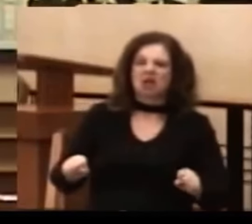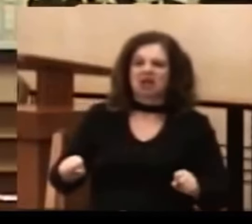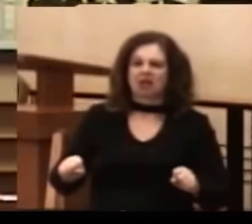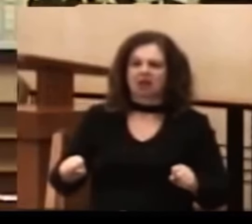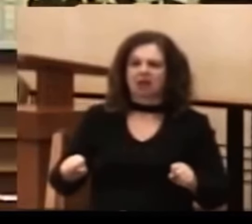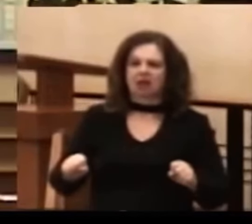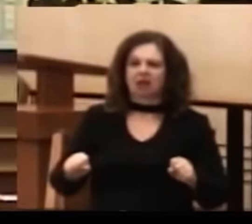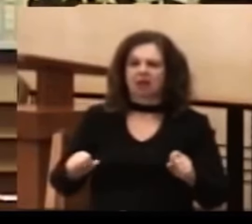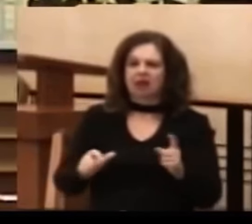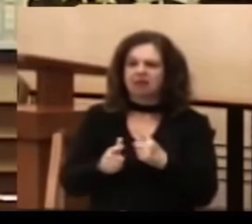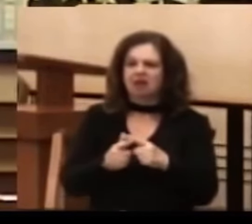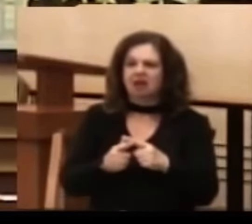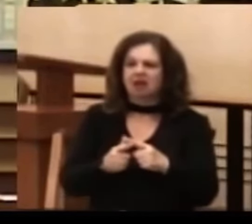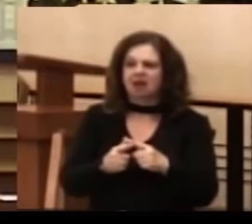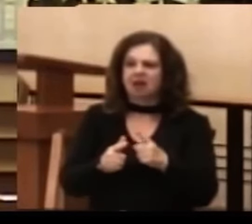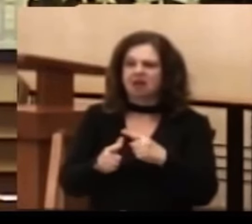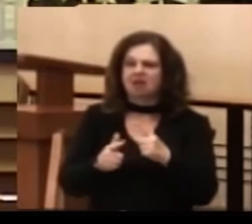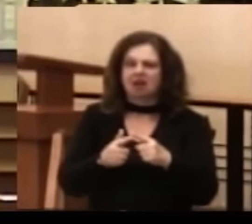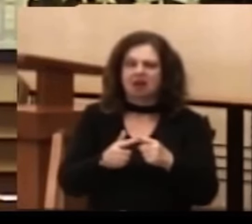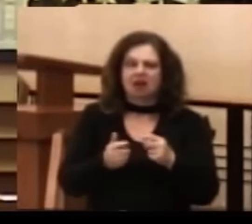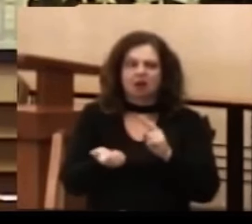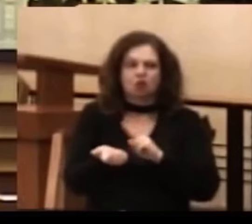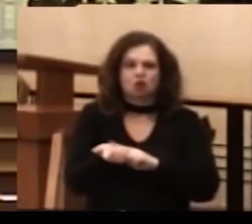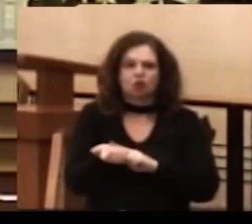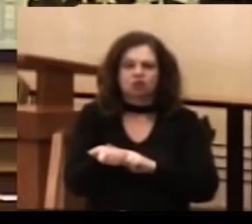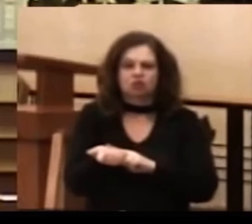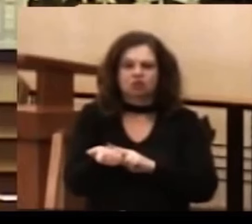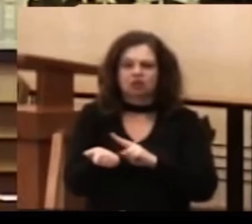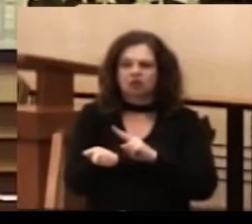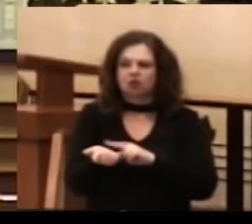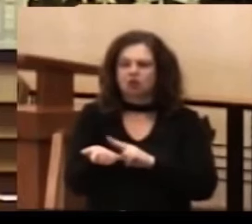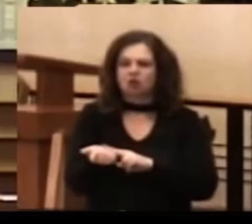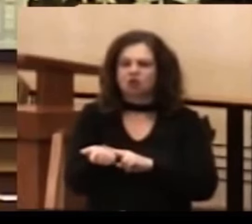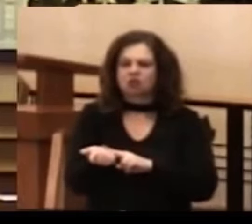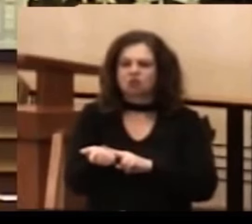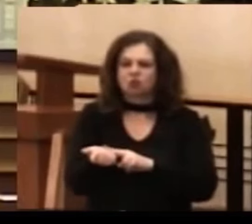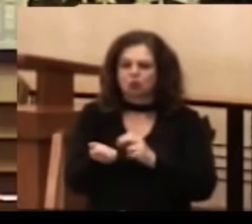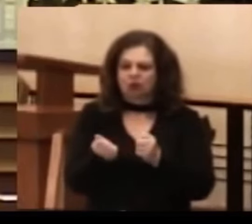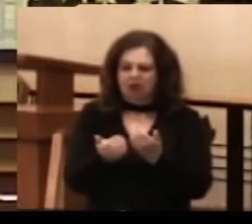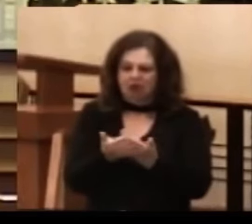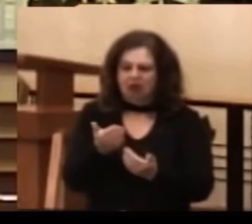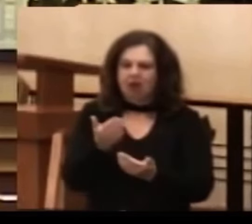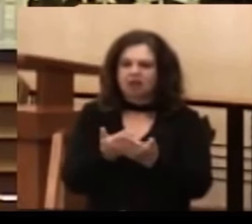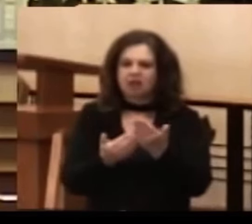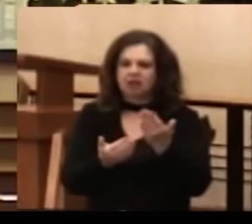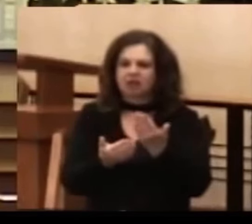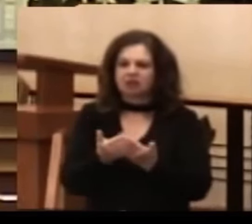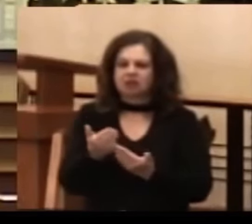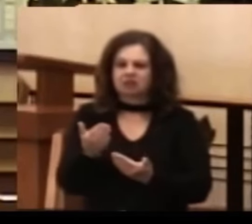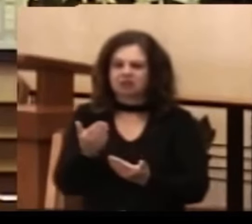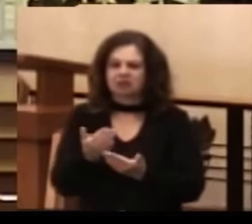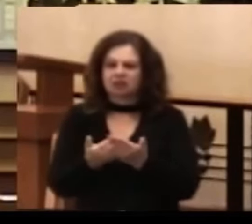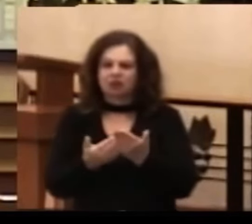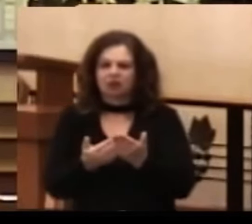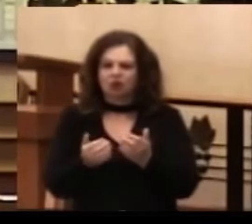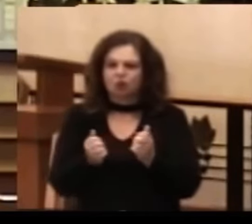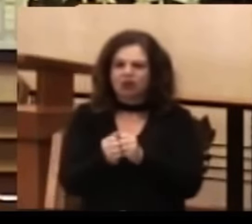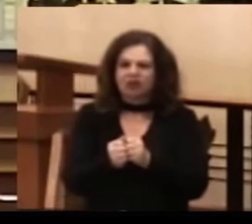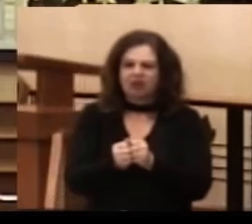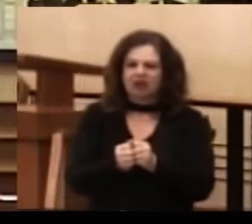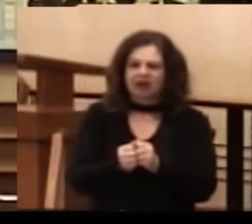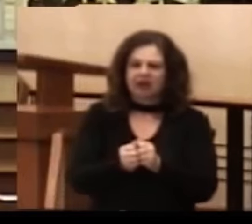a nurse. And in that nurse's hand was a syringe. And